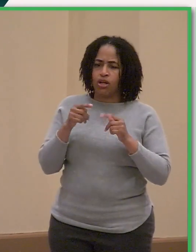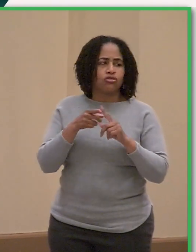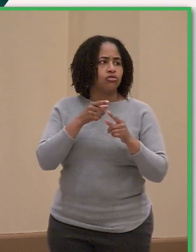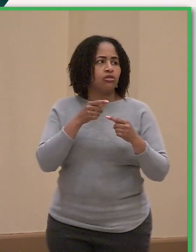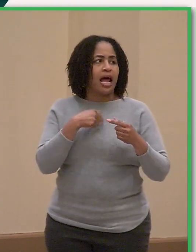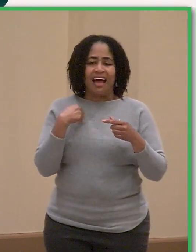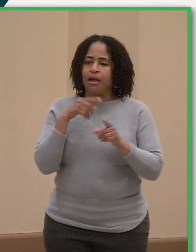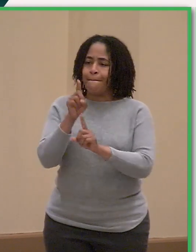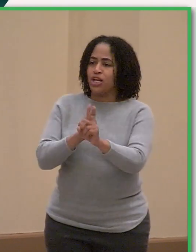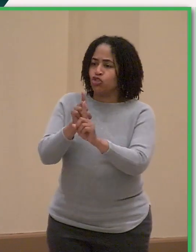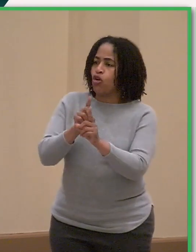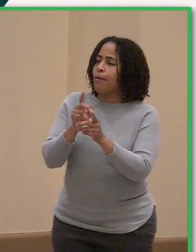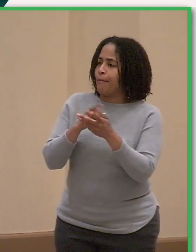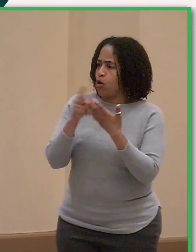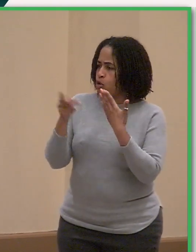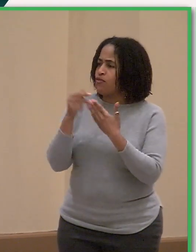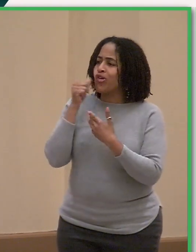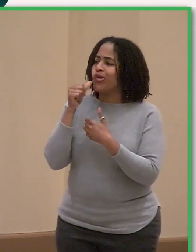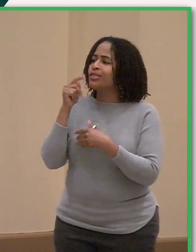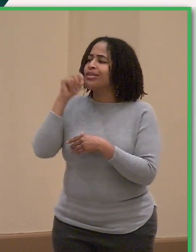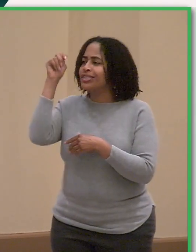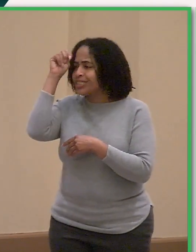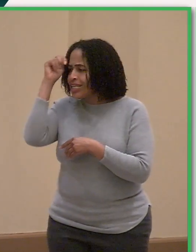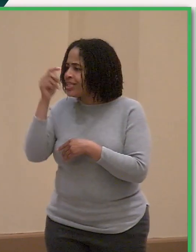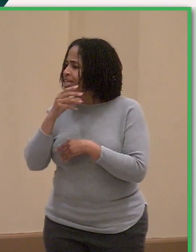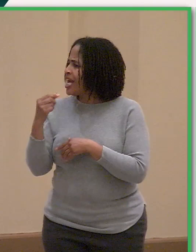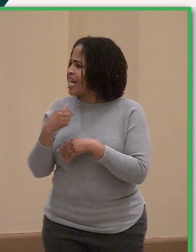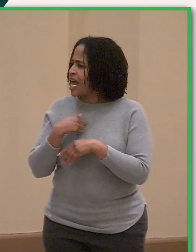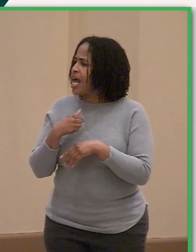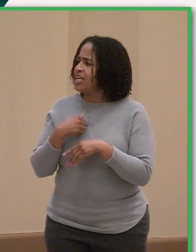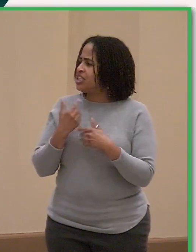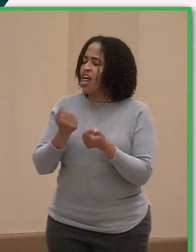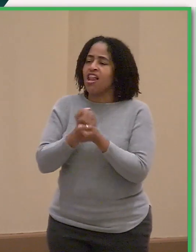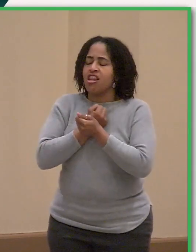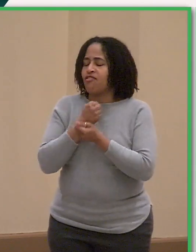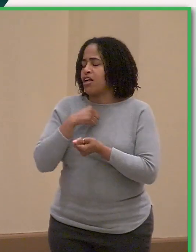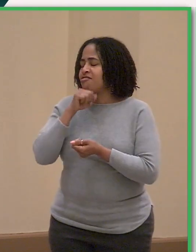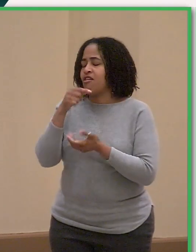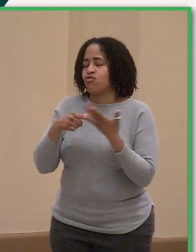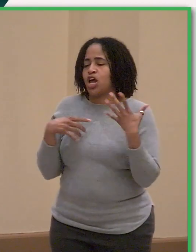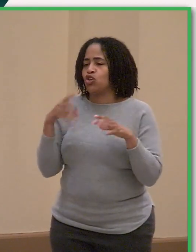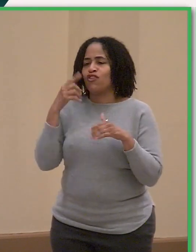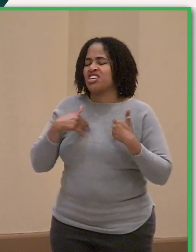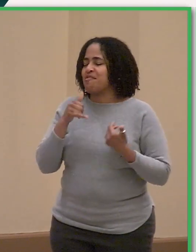mentoring program for girls and teens to prevent pregnancy. And I just love what I do to help others.